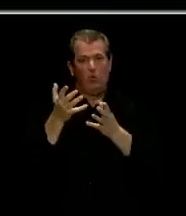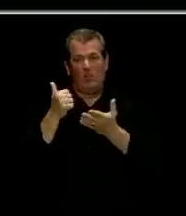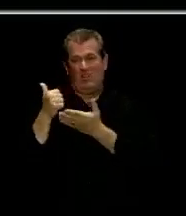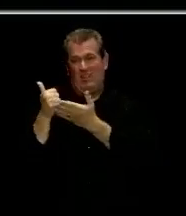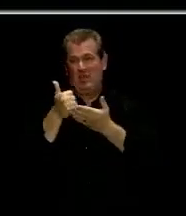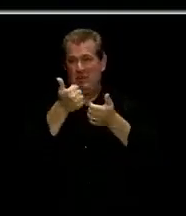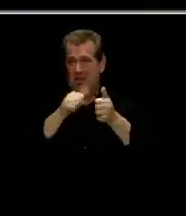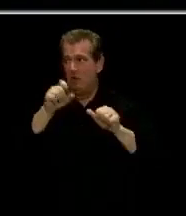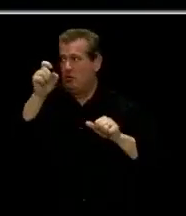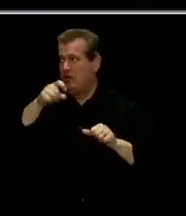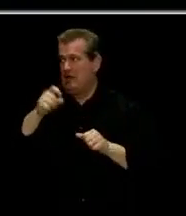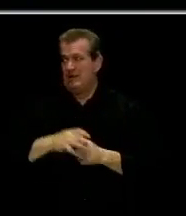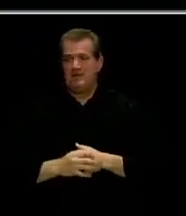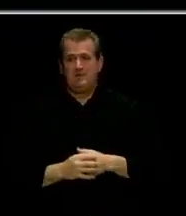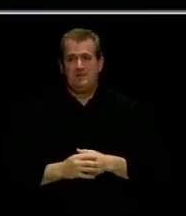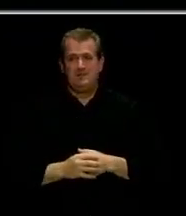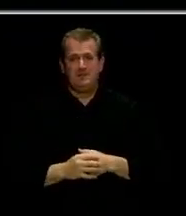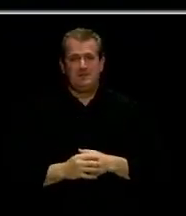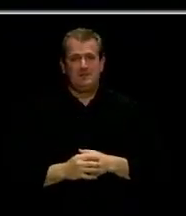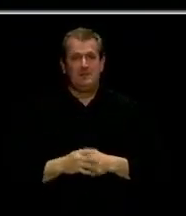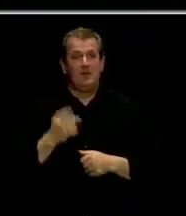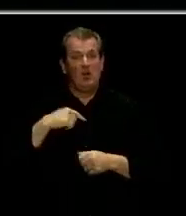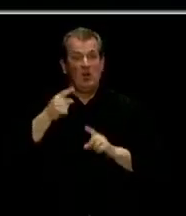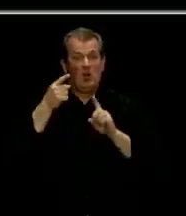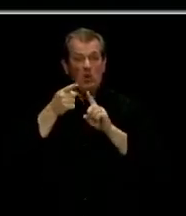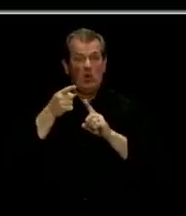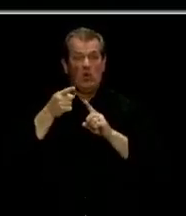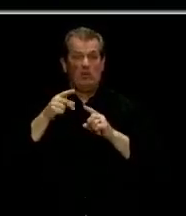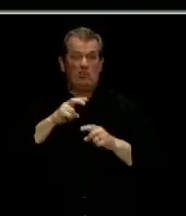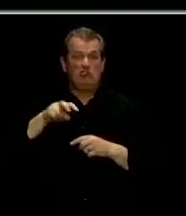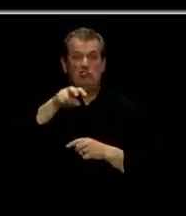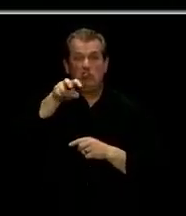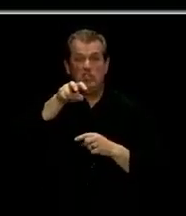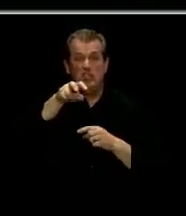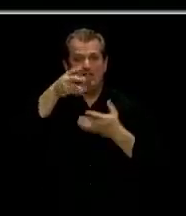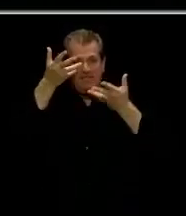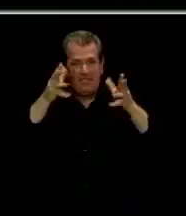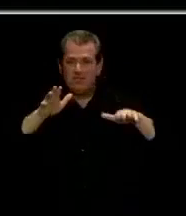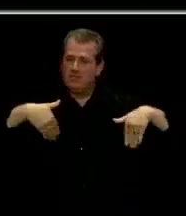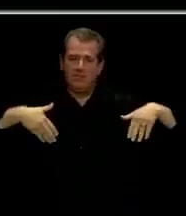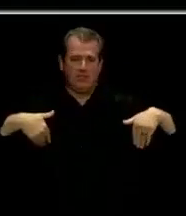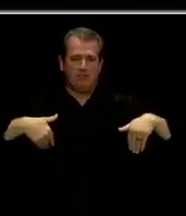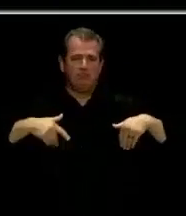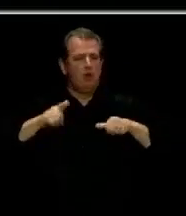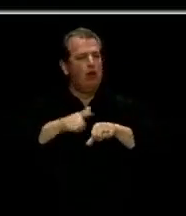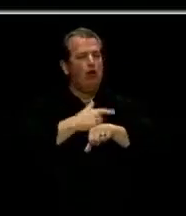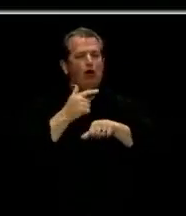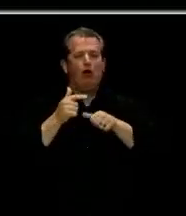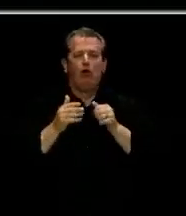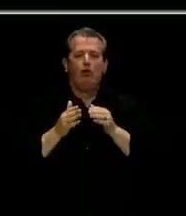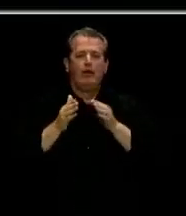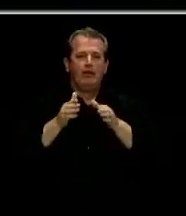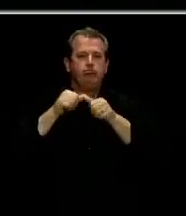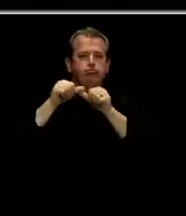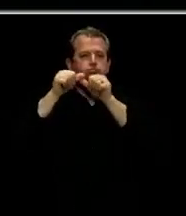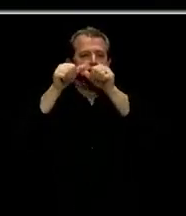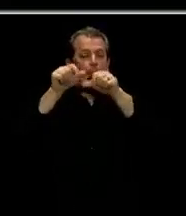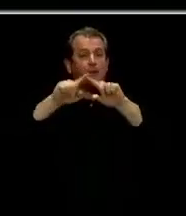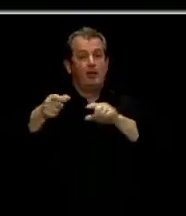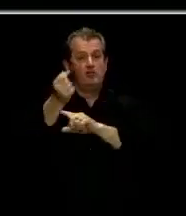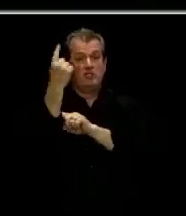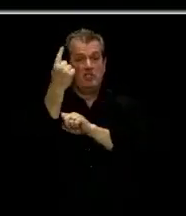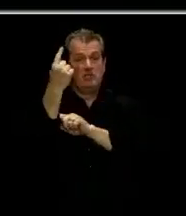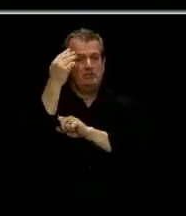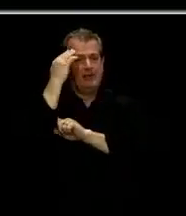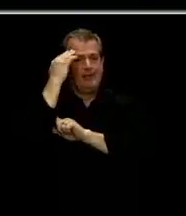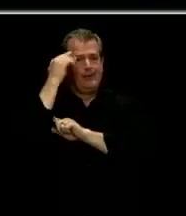most vulnerable. Our work is far from over, but with your ongoing support and partnership, I'm confident we will